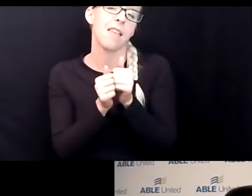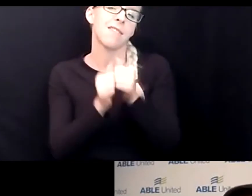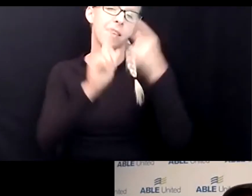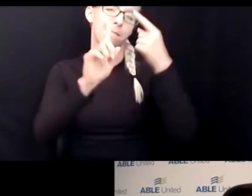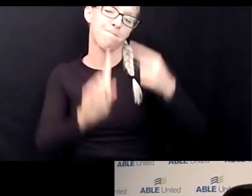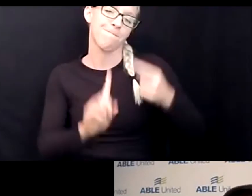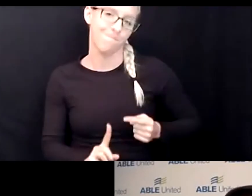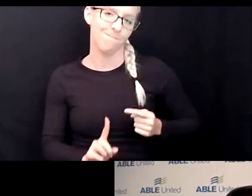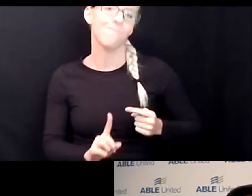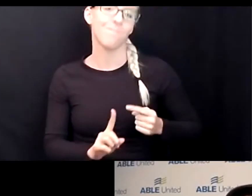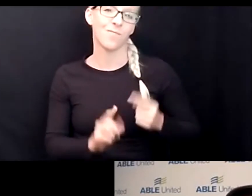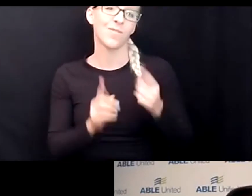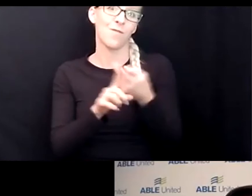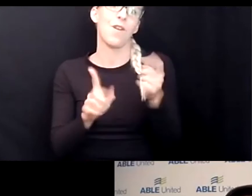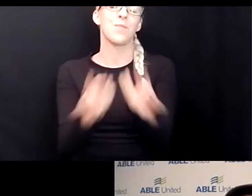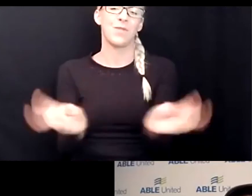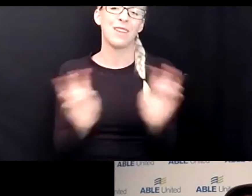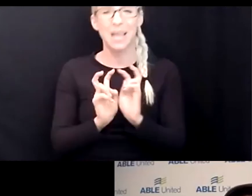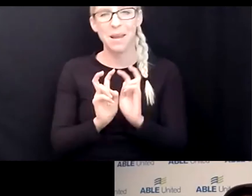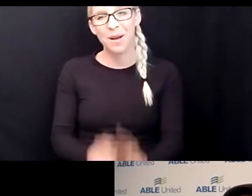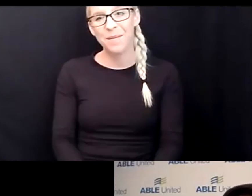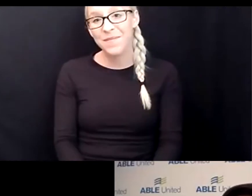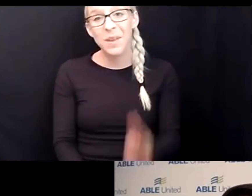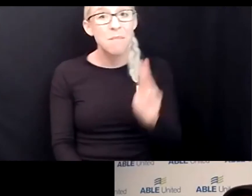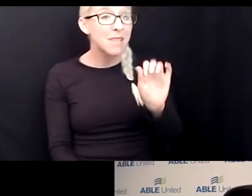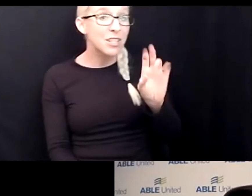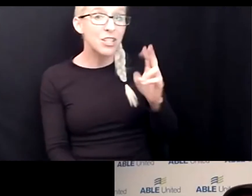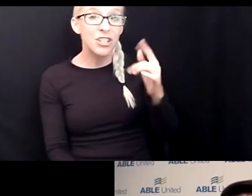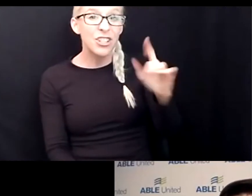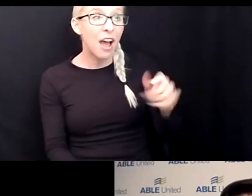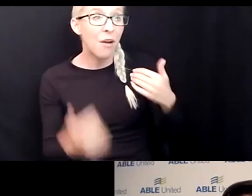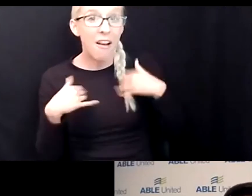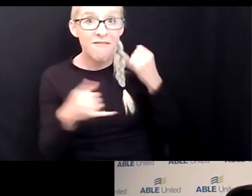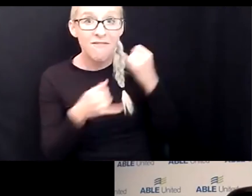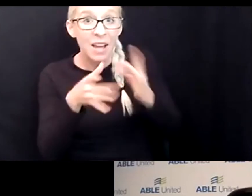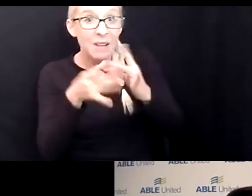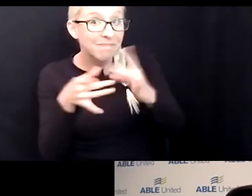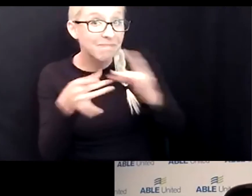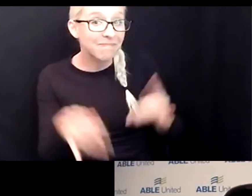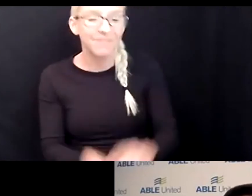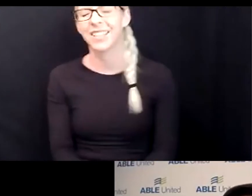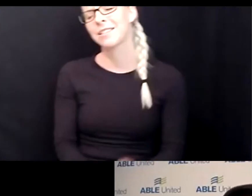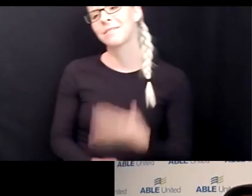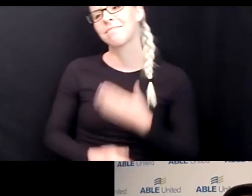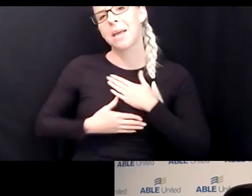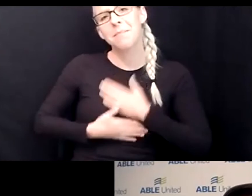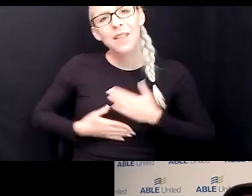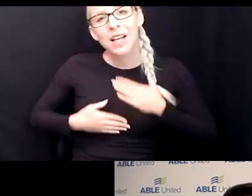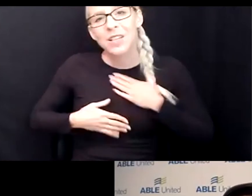roundtable panelists. But Michelle, any final words before we wrap up? It has just been my pleasure. So thank you